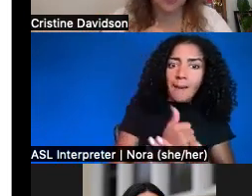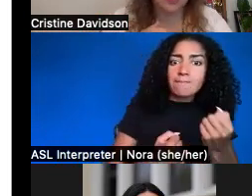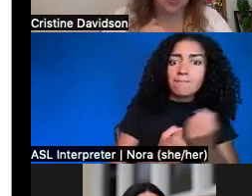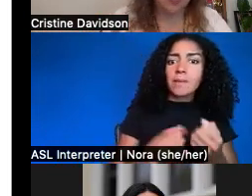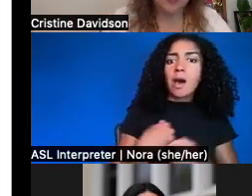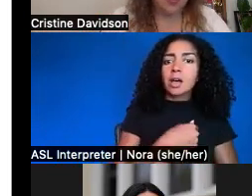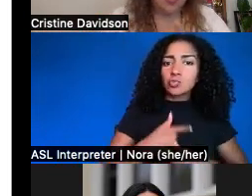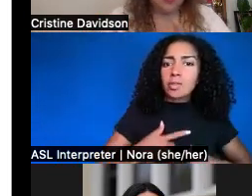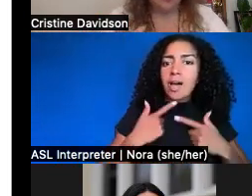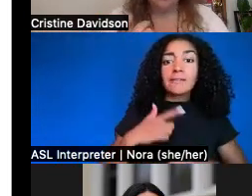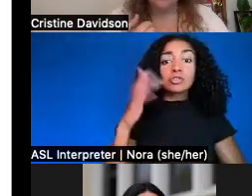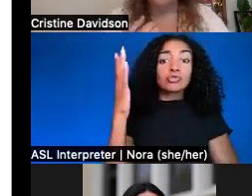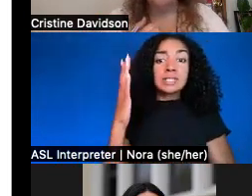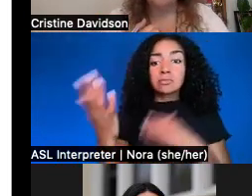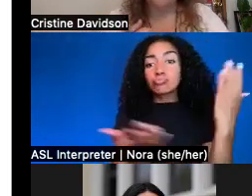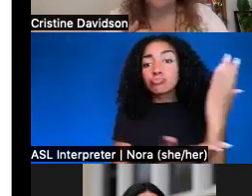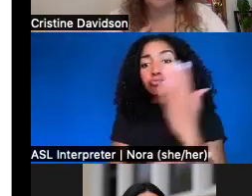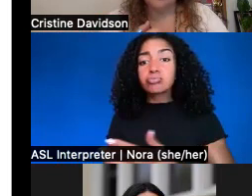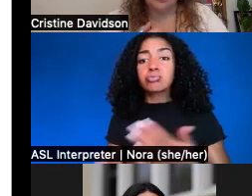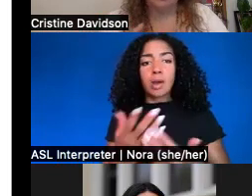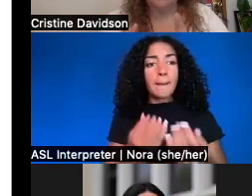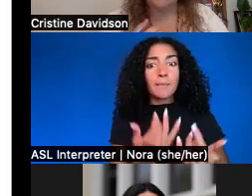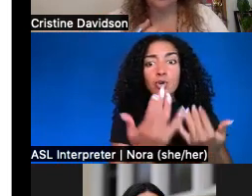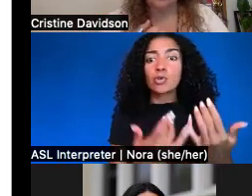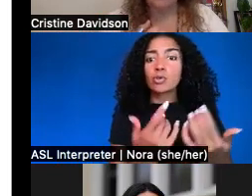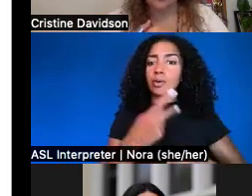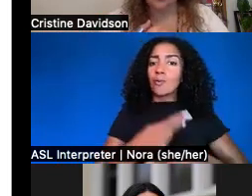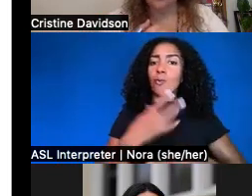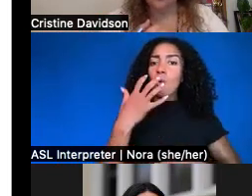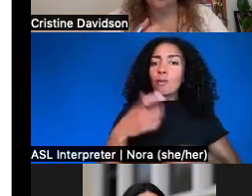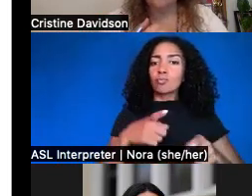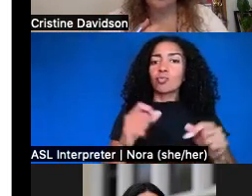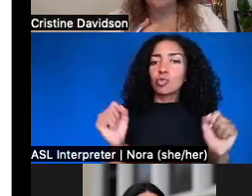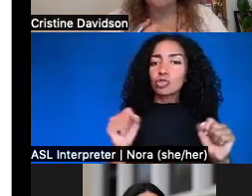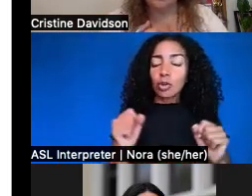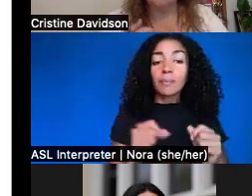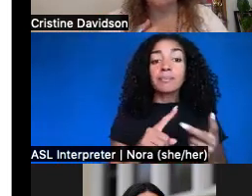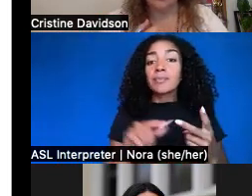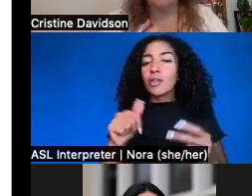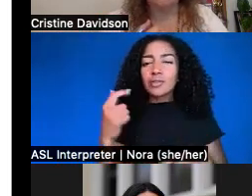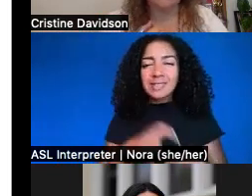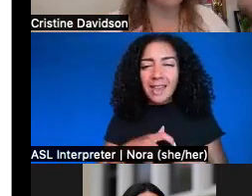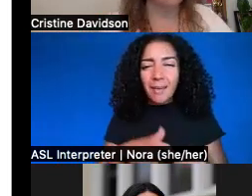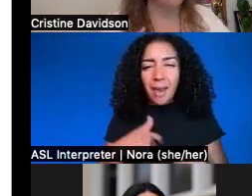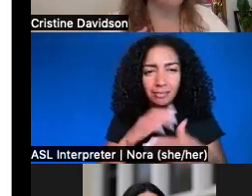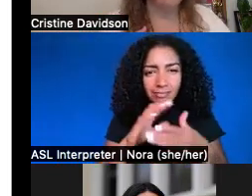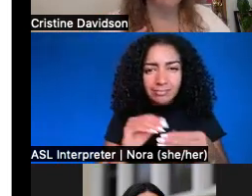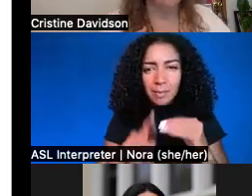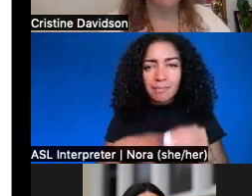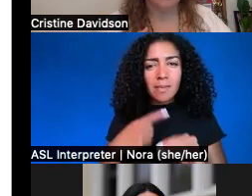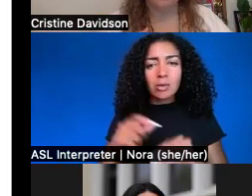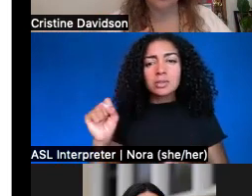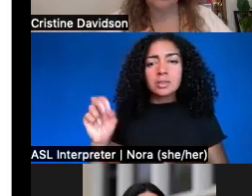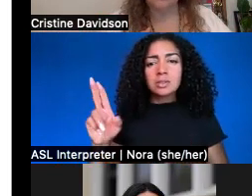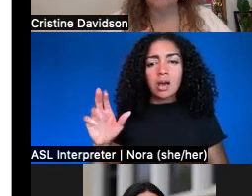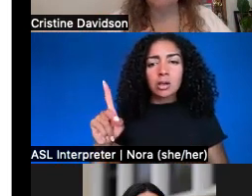warm in the winter. You know, I was telling that story the other day about the suckerfish who gave their lives so